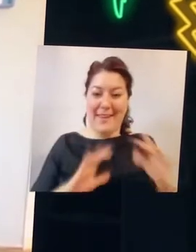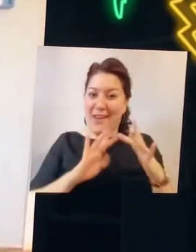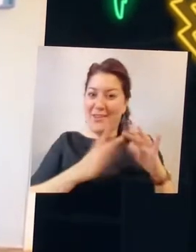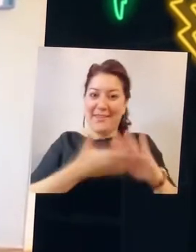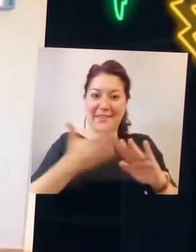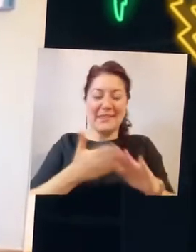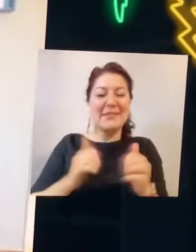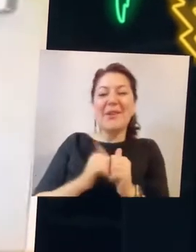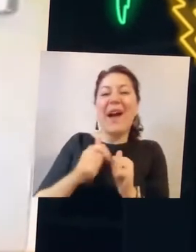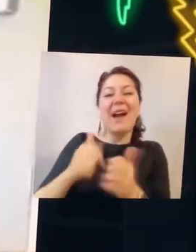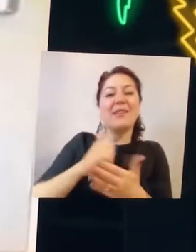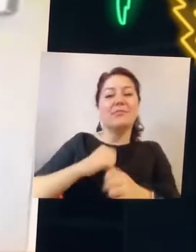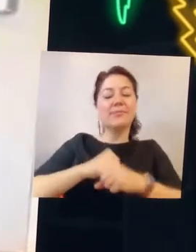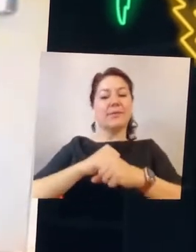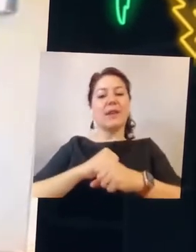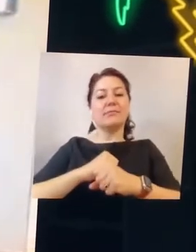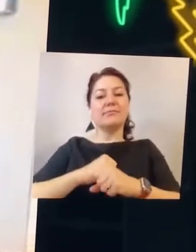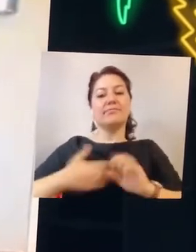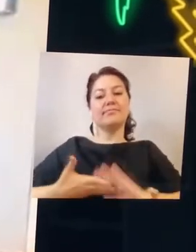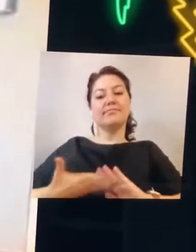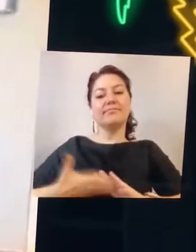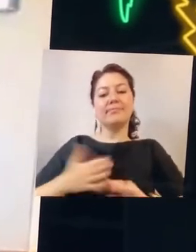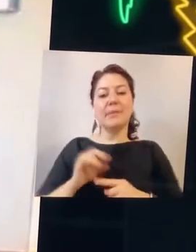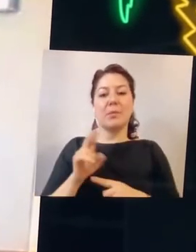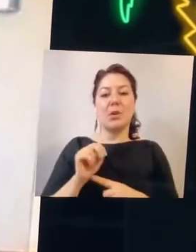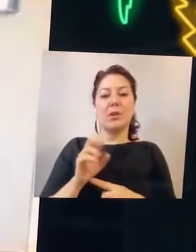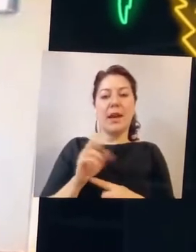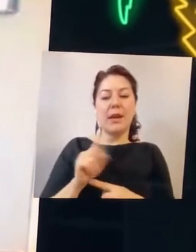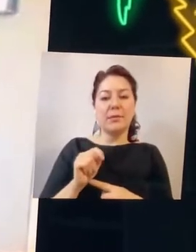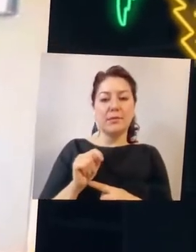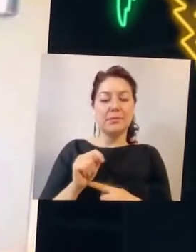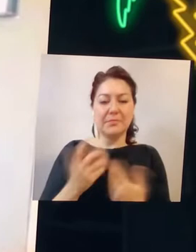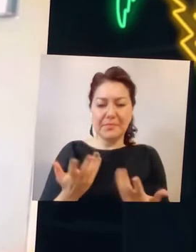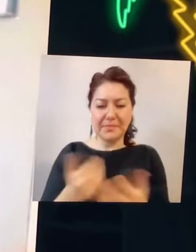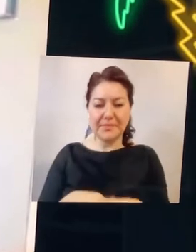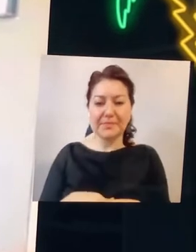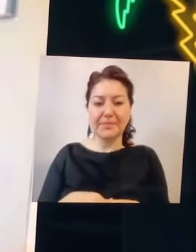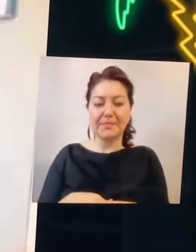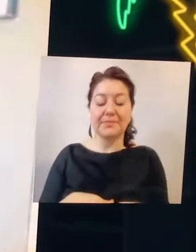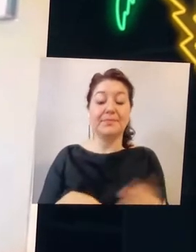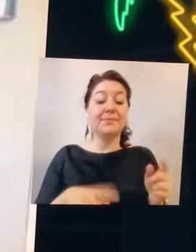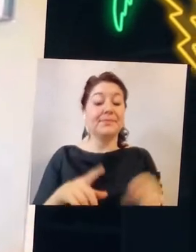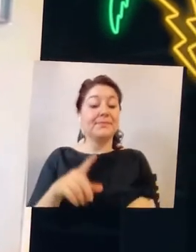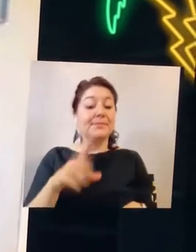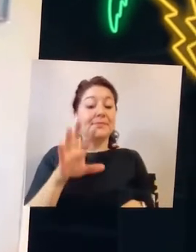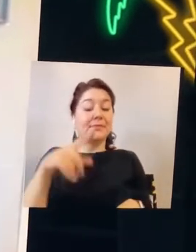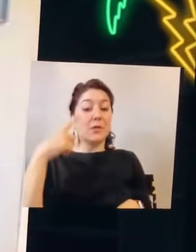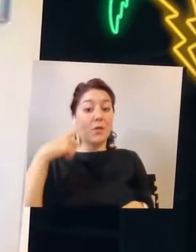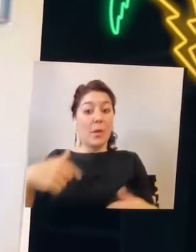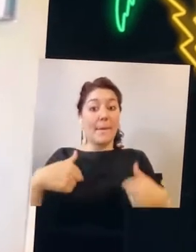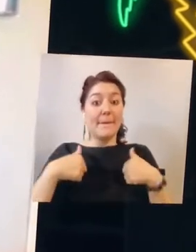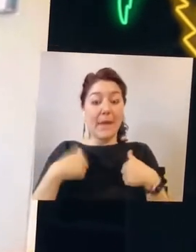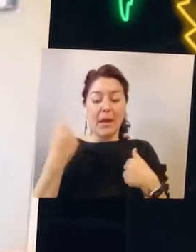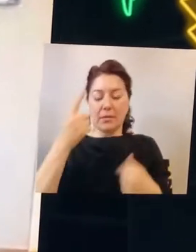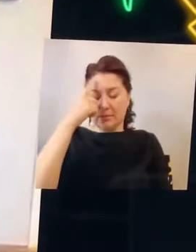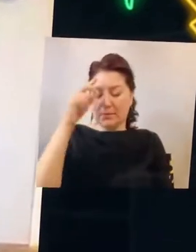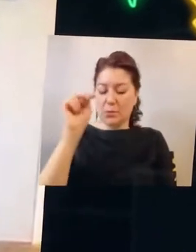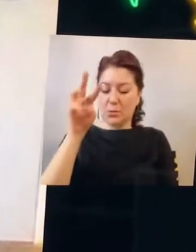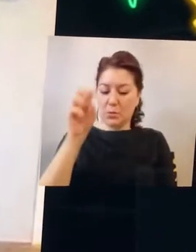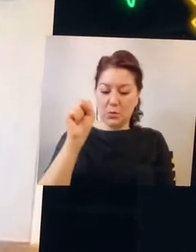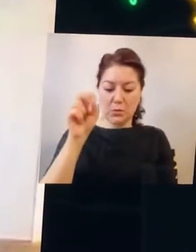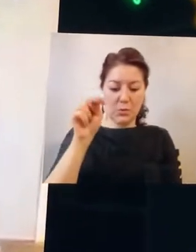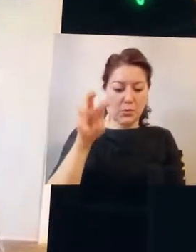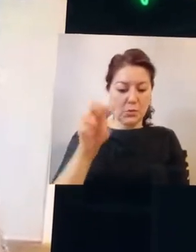Well, it's always, like for me, dealing with my clients, it's always news. The journalists always want to report something